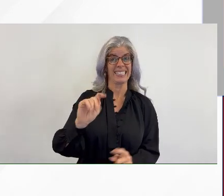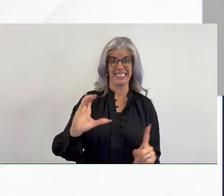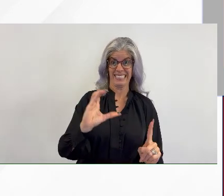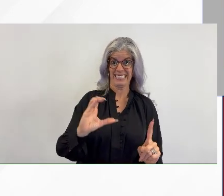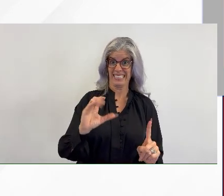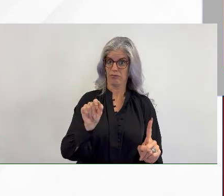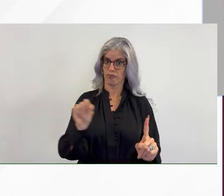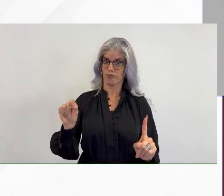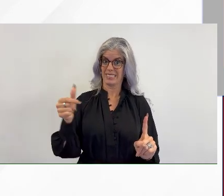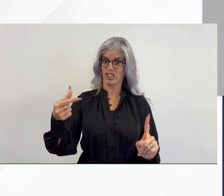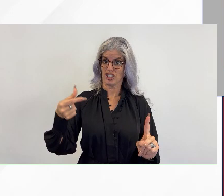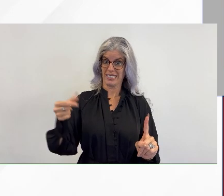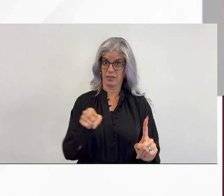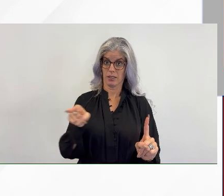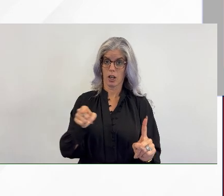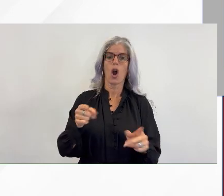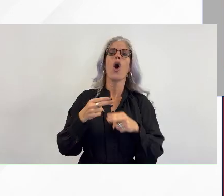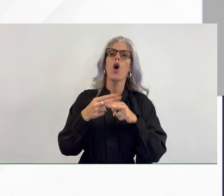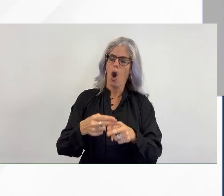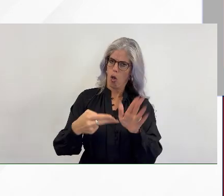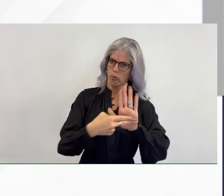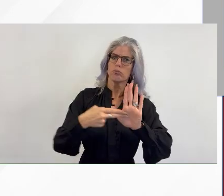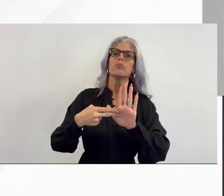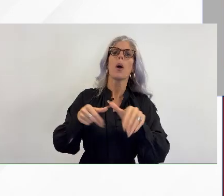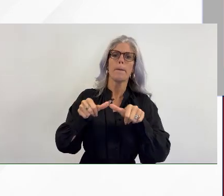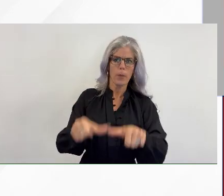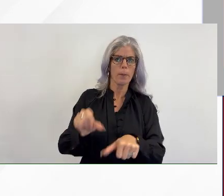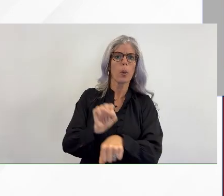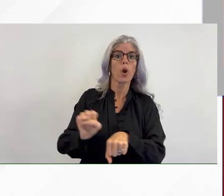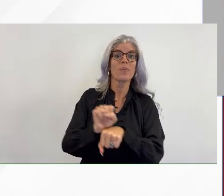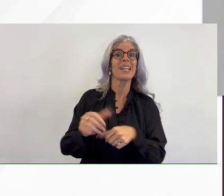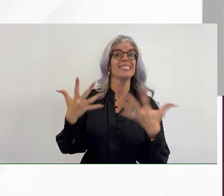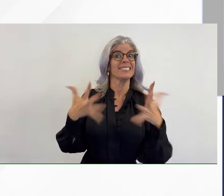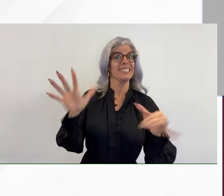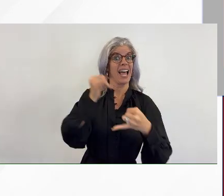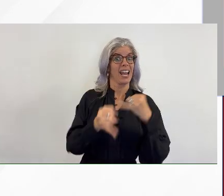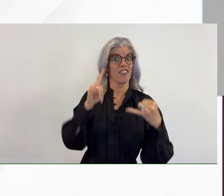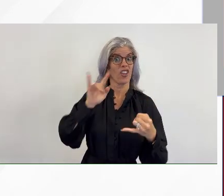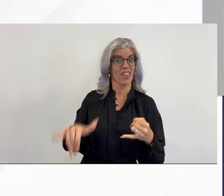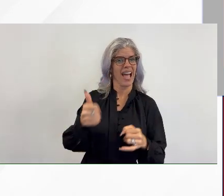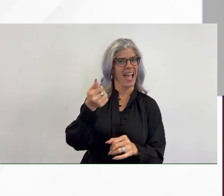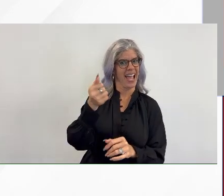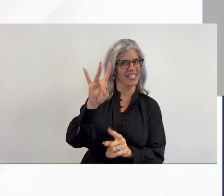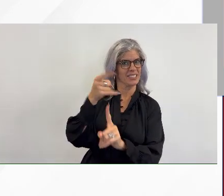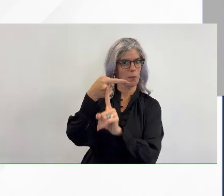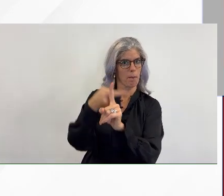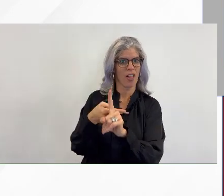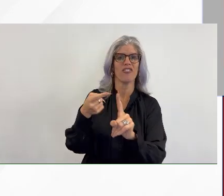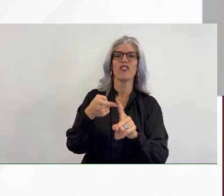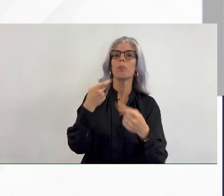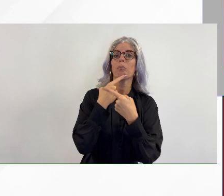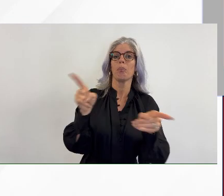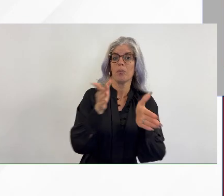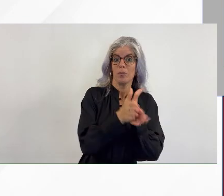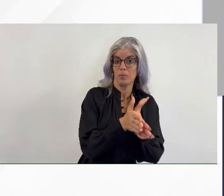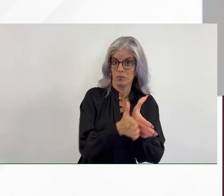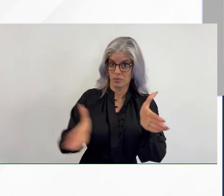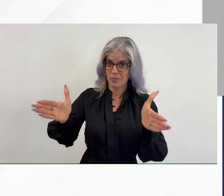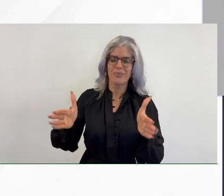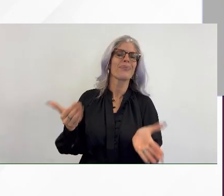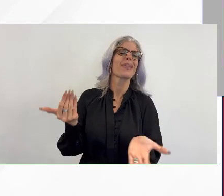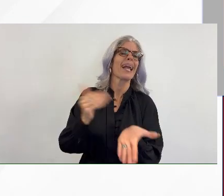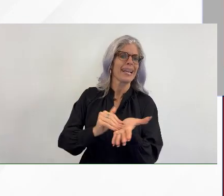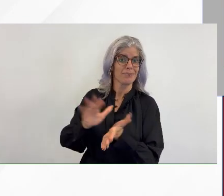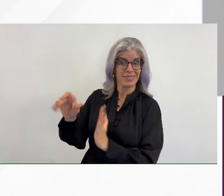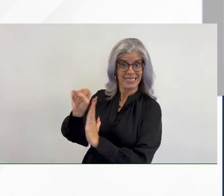During Hurricane Ian, most of you may have experienced emergency work, such as emergency protective measures. However, many of you may have experienced damages that